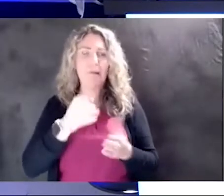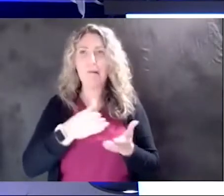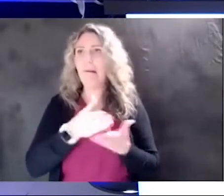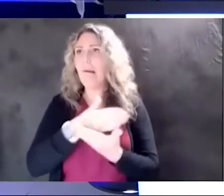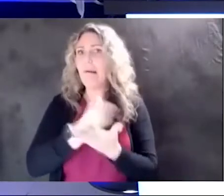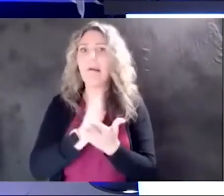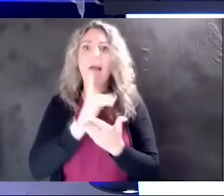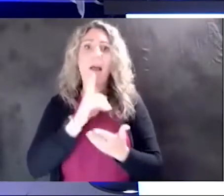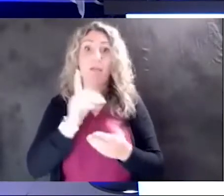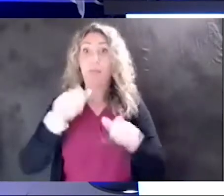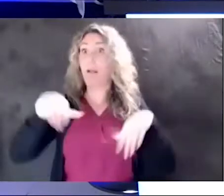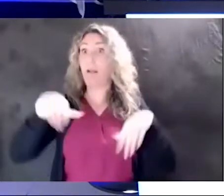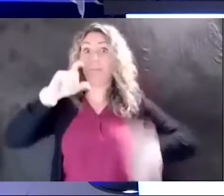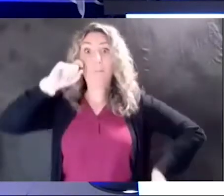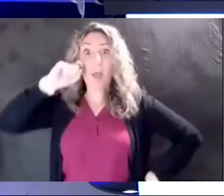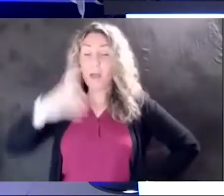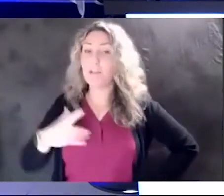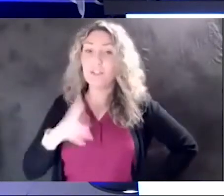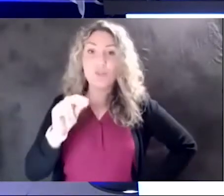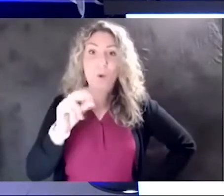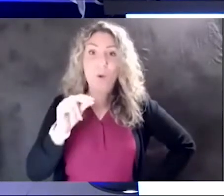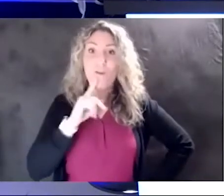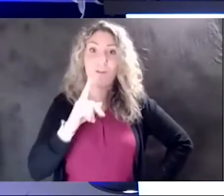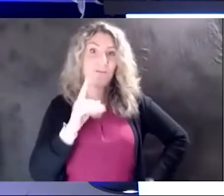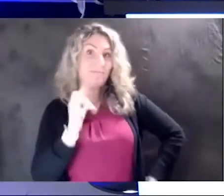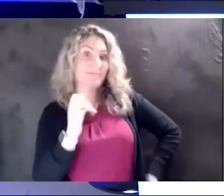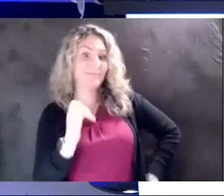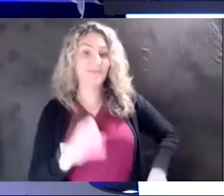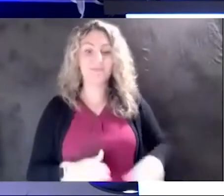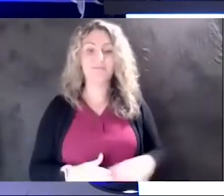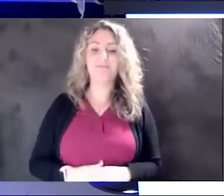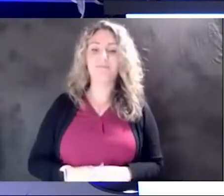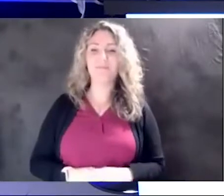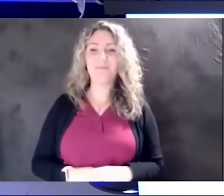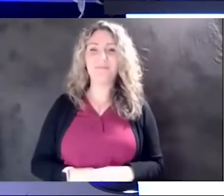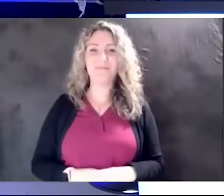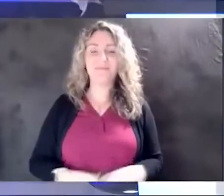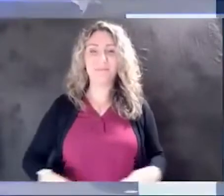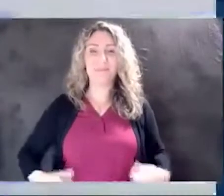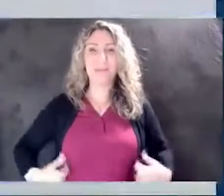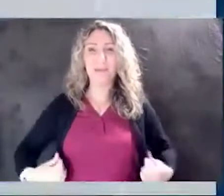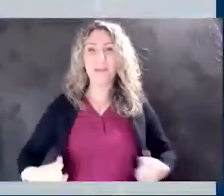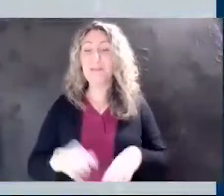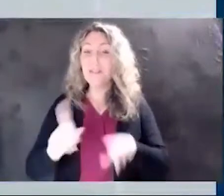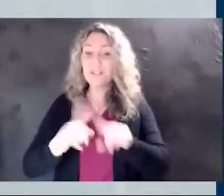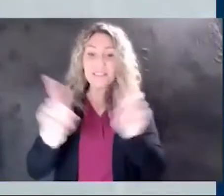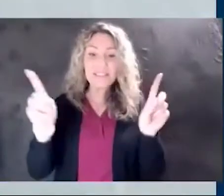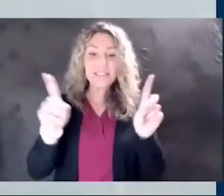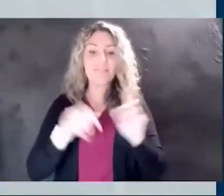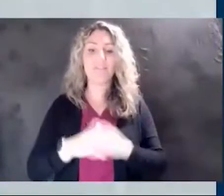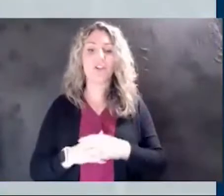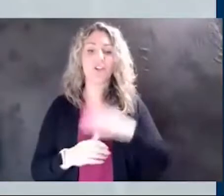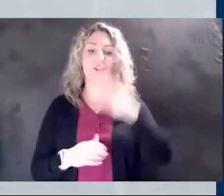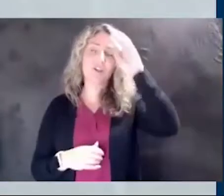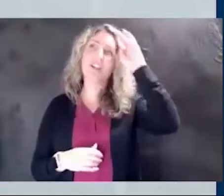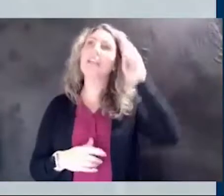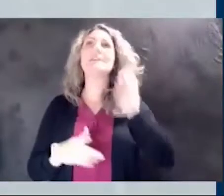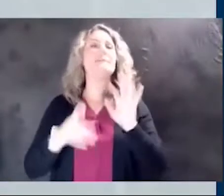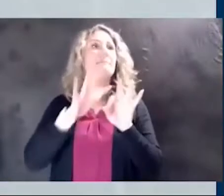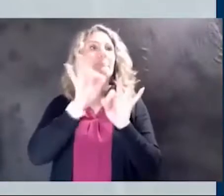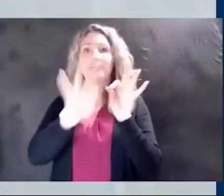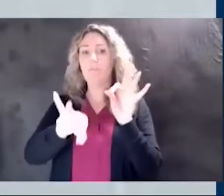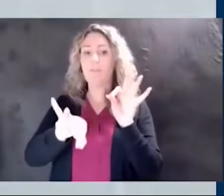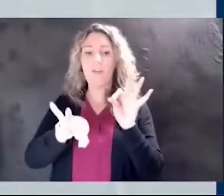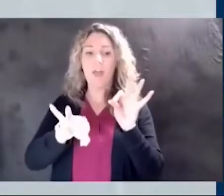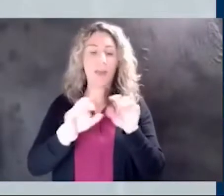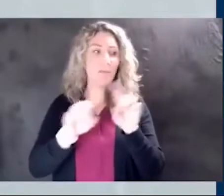No way, me neither. So, I mean, there's different, this so simplified, but like really talking to